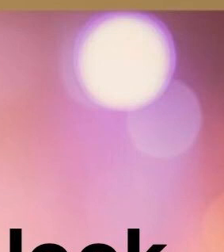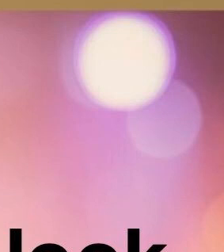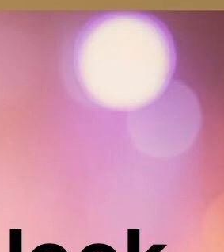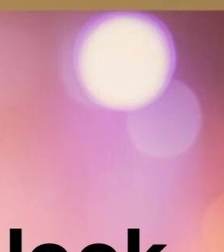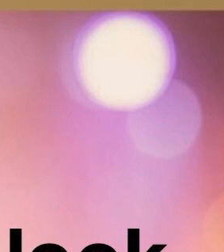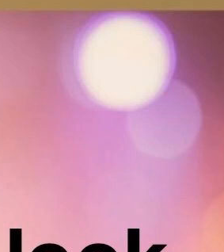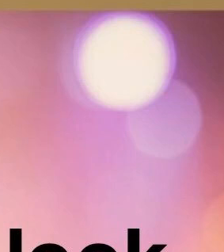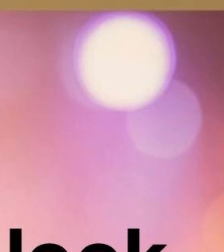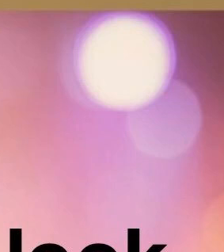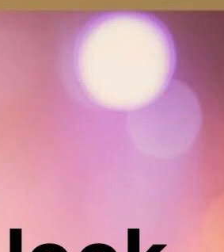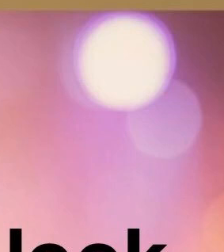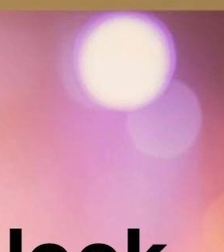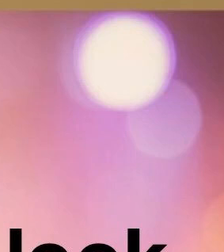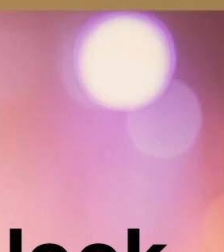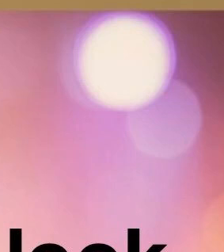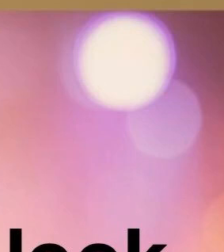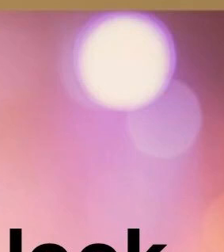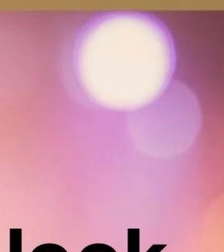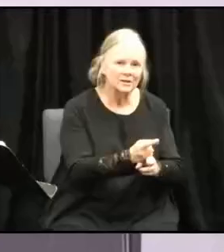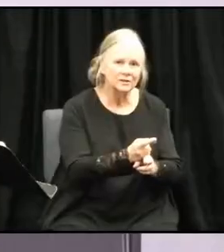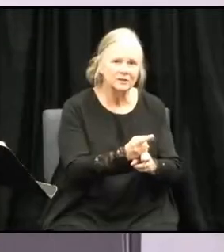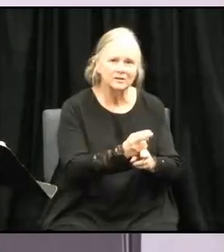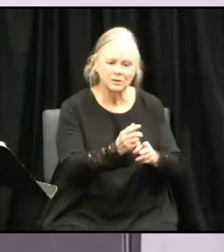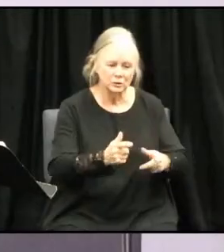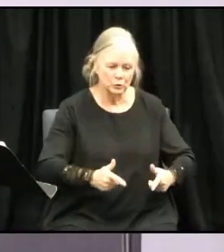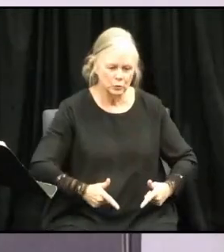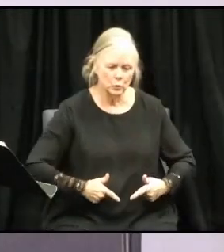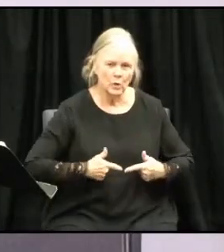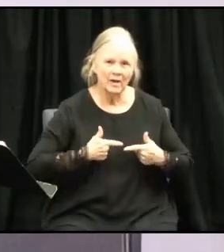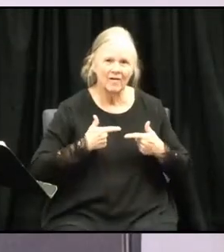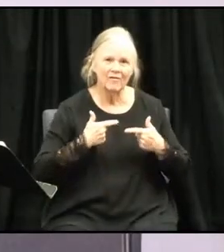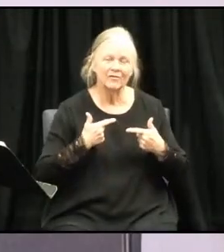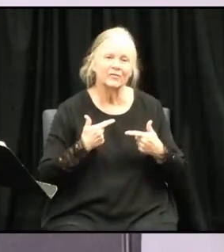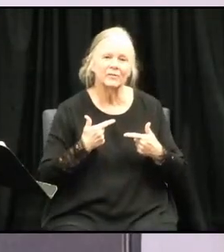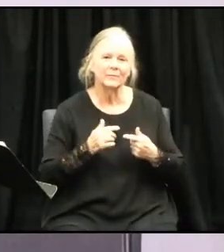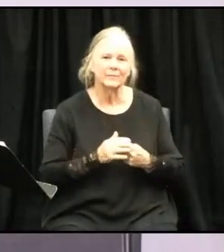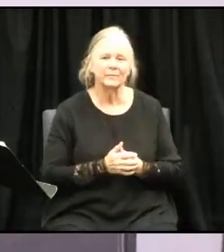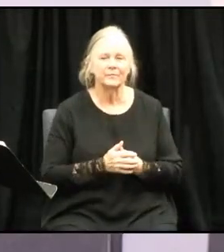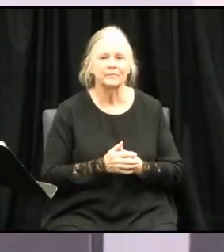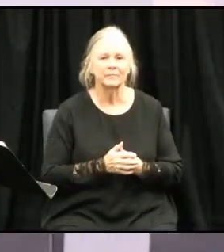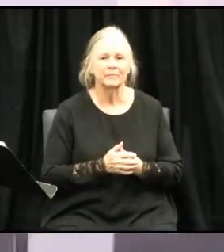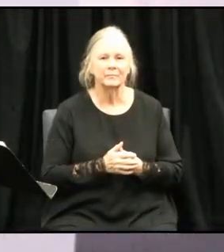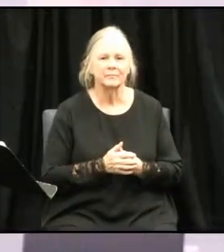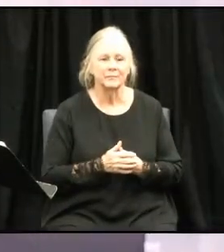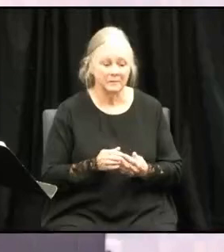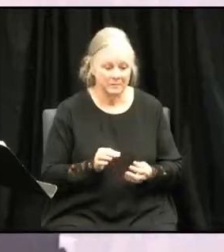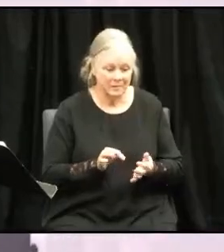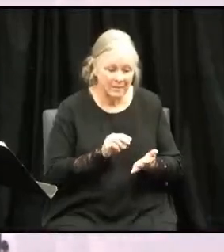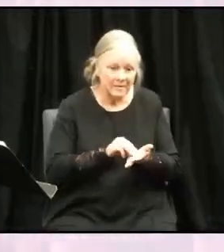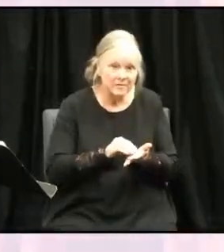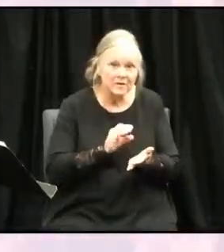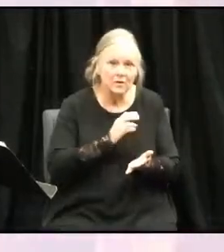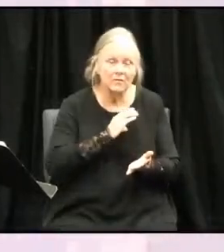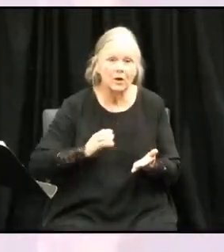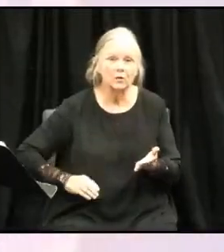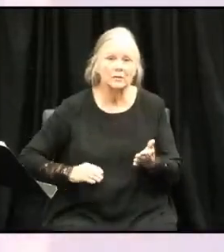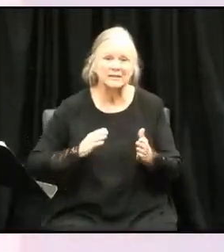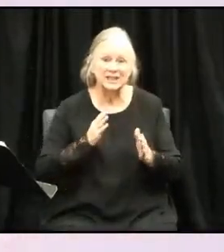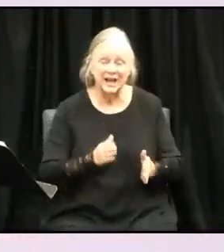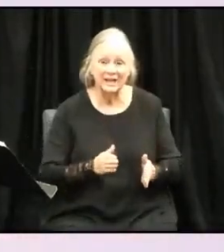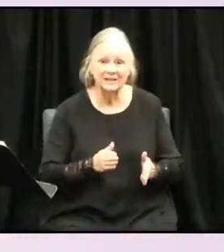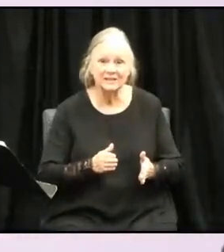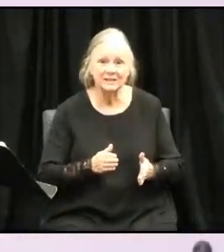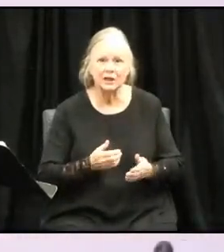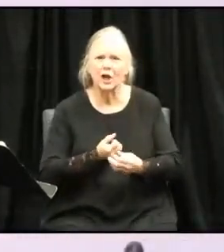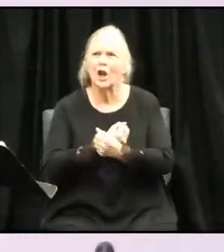which righteousness dwells. The sum total of our Christianity is this, brothers and sisters, in truth. Loving